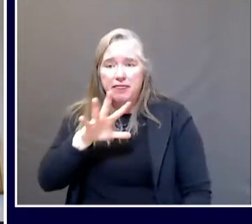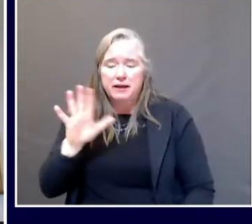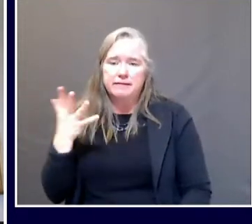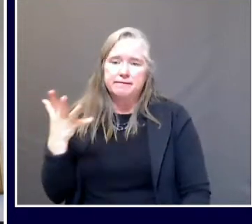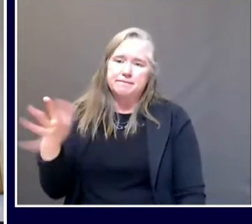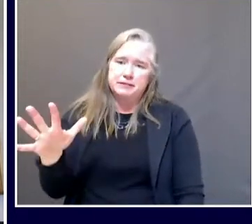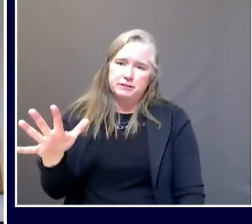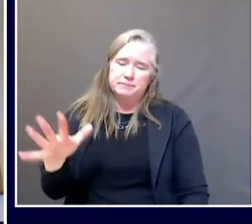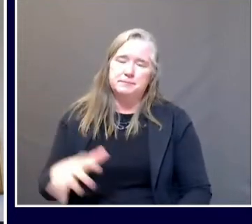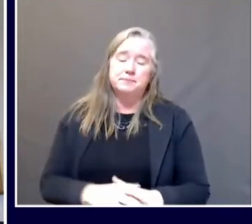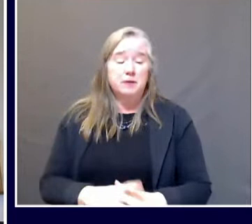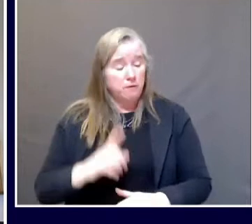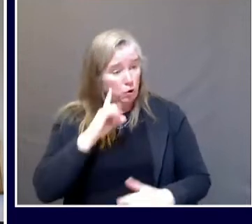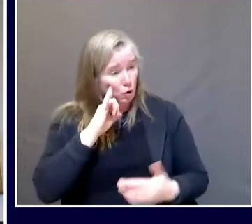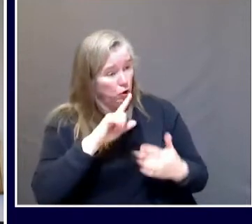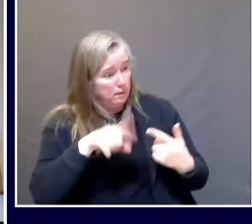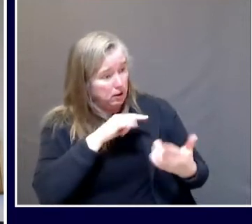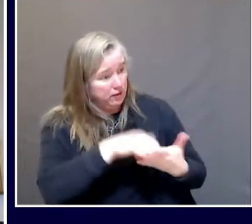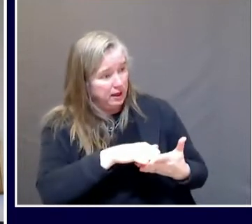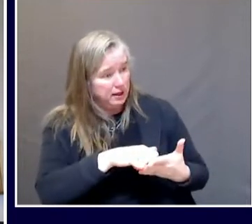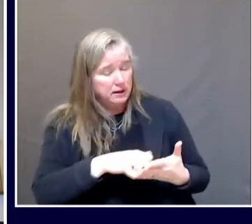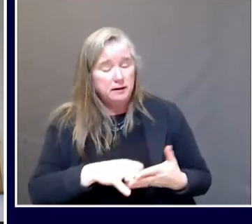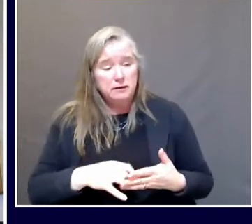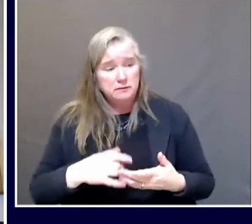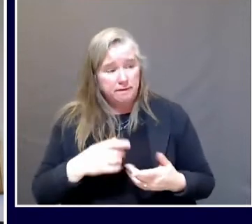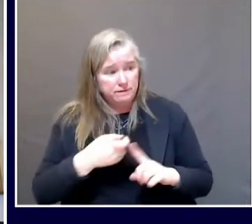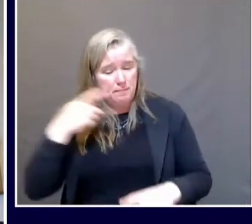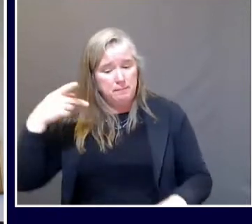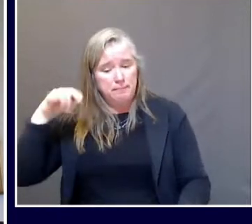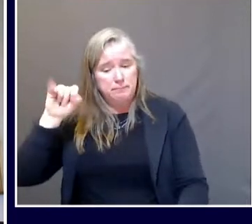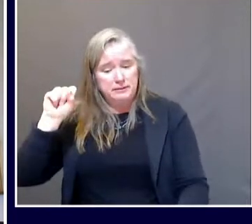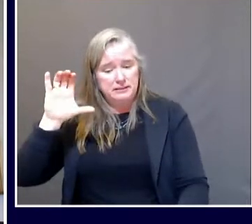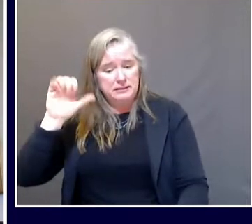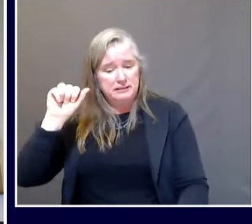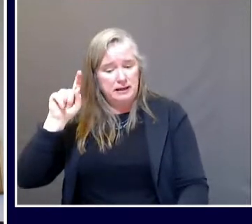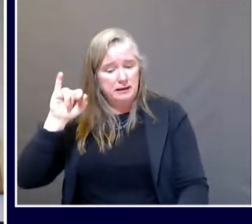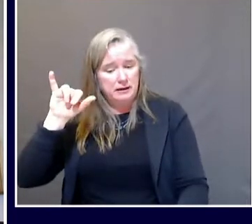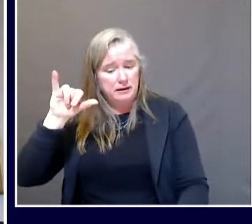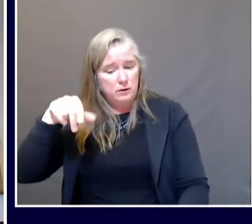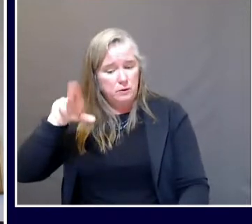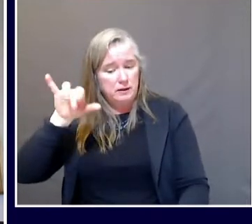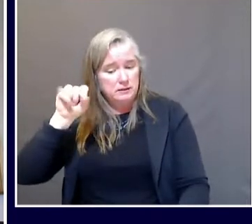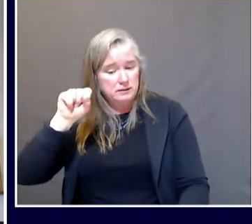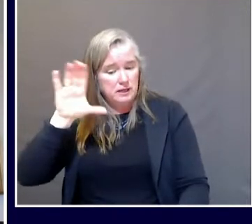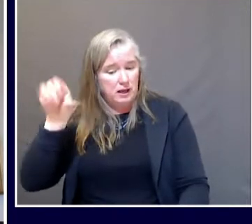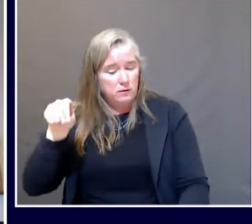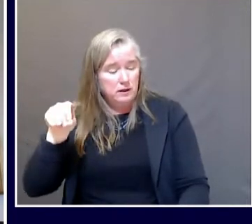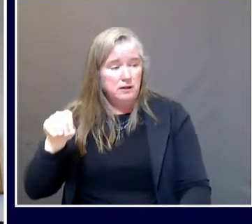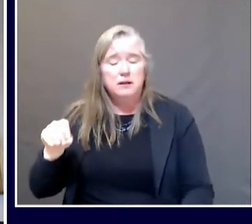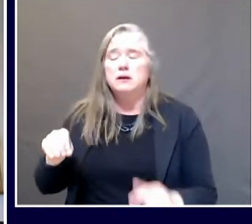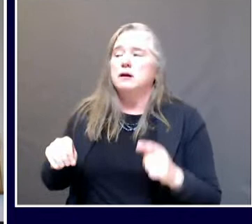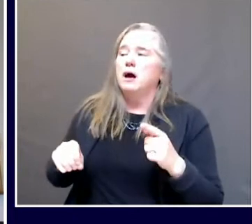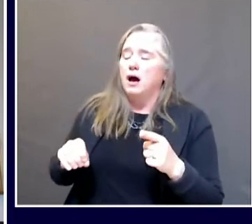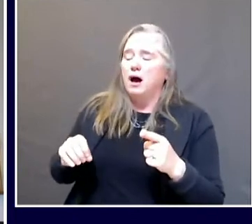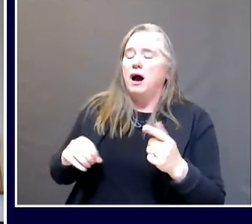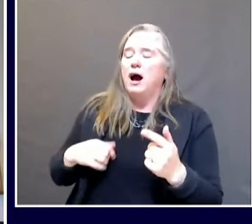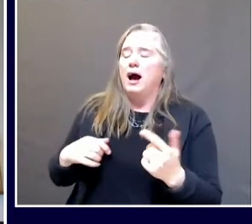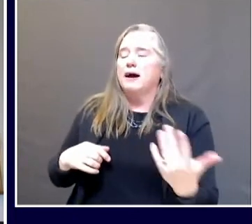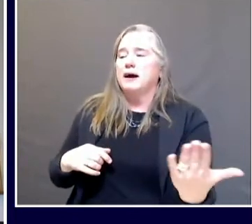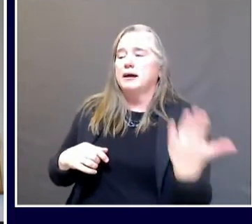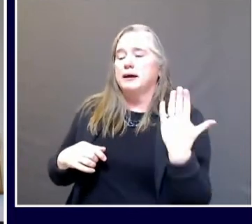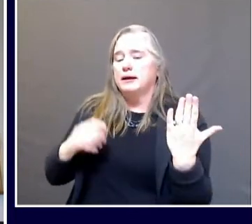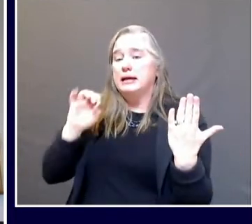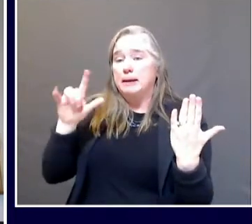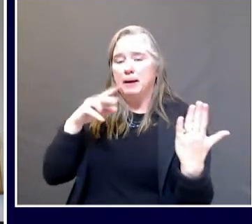out of Piscataquis County? I believe I saw an email about it, but I have not reviewed it in detail.